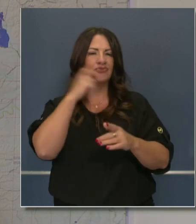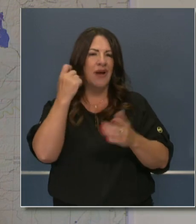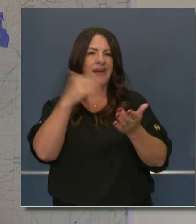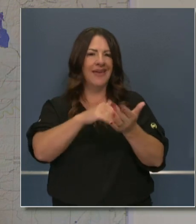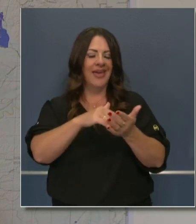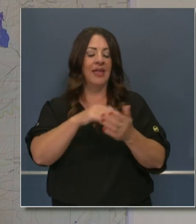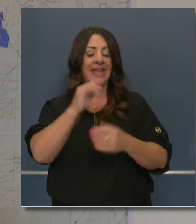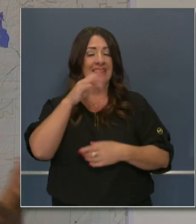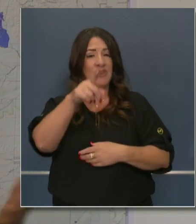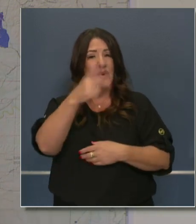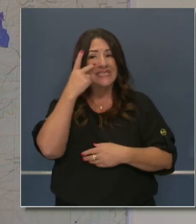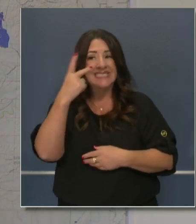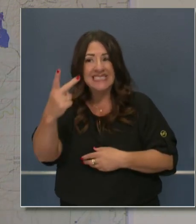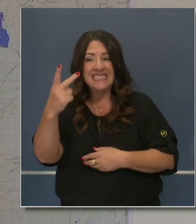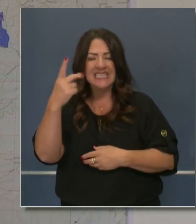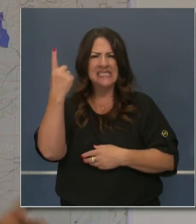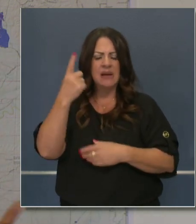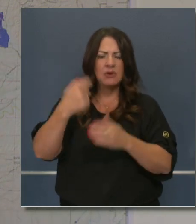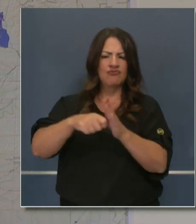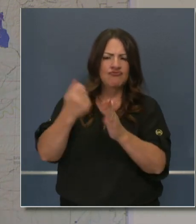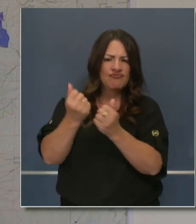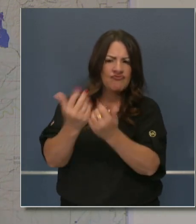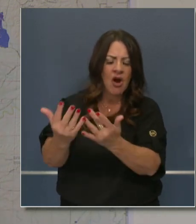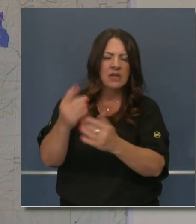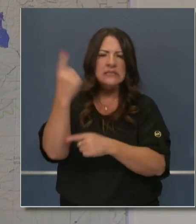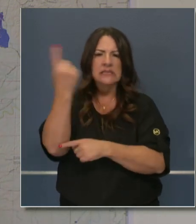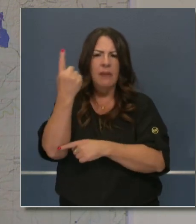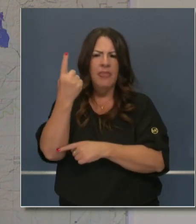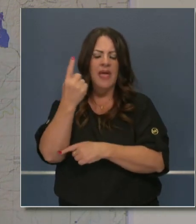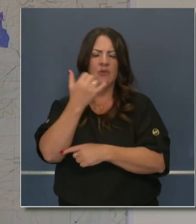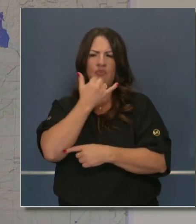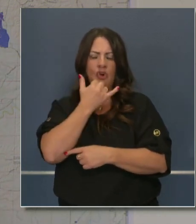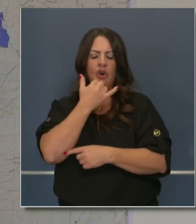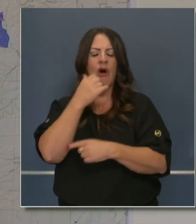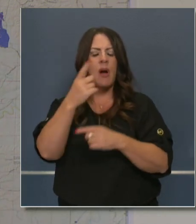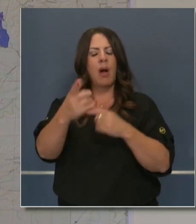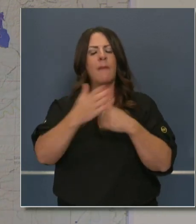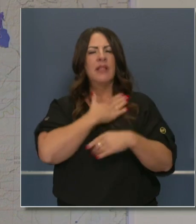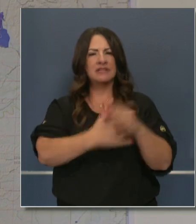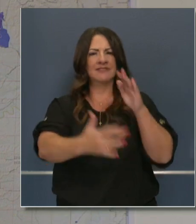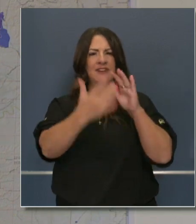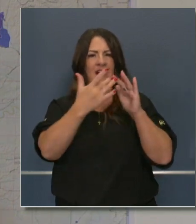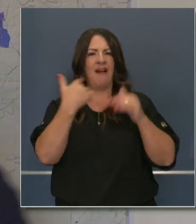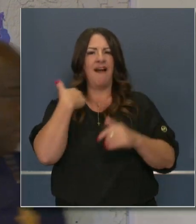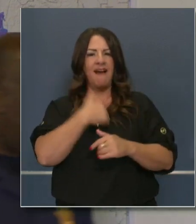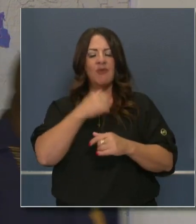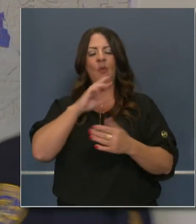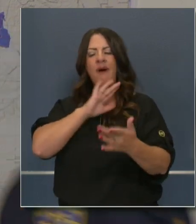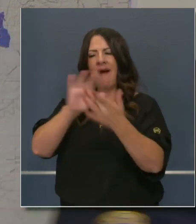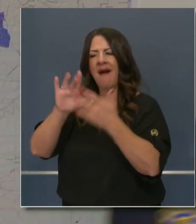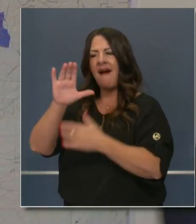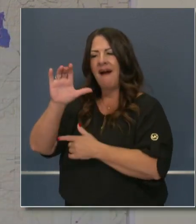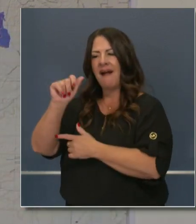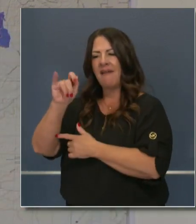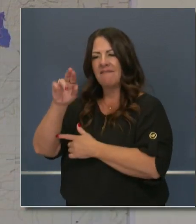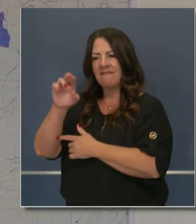FIRE, to your local sheriff's department, police department, or the California Highway Patrol. Thank you.